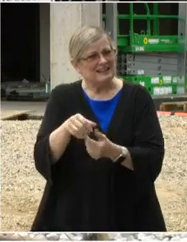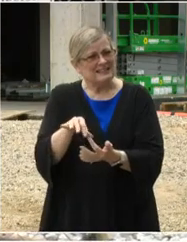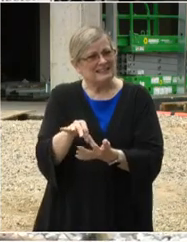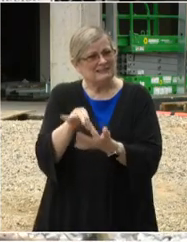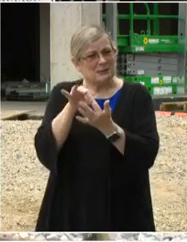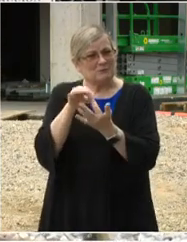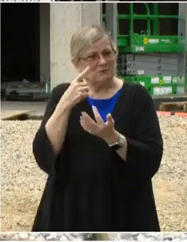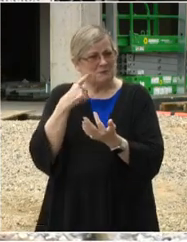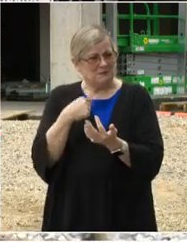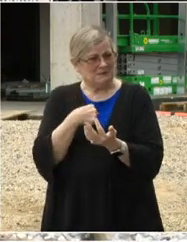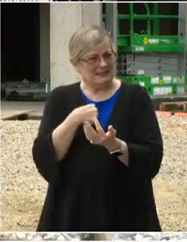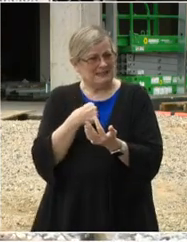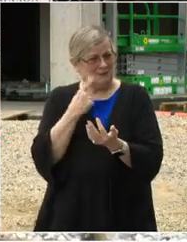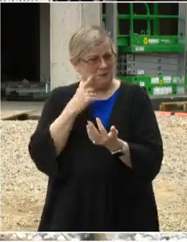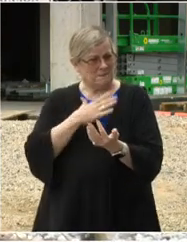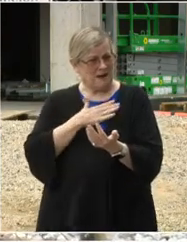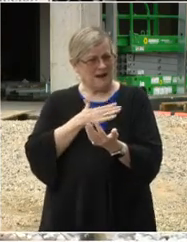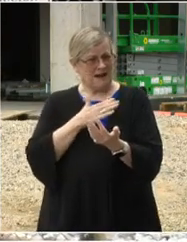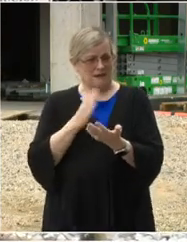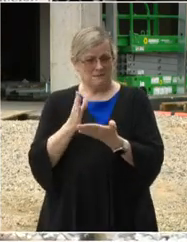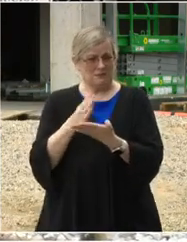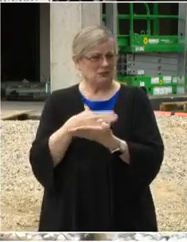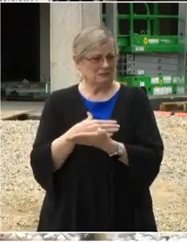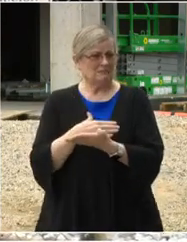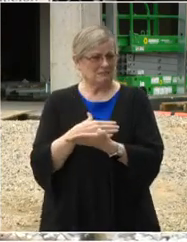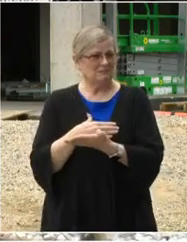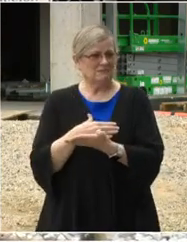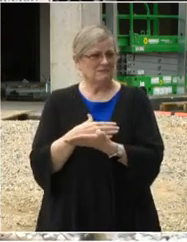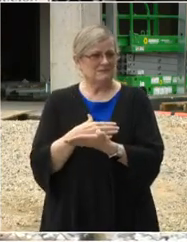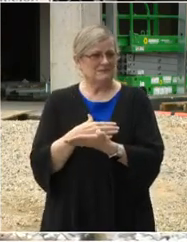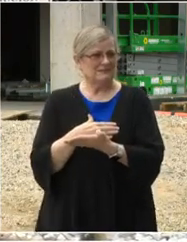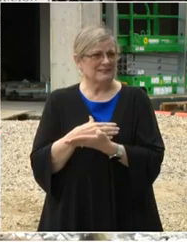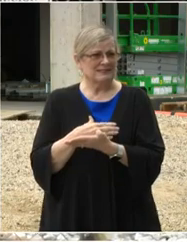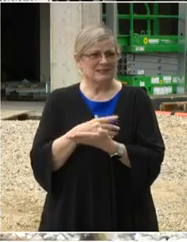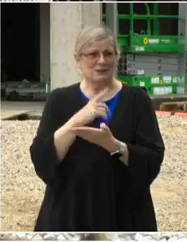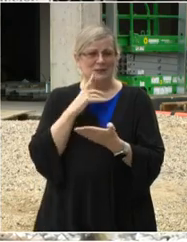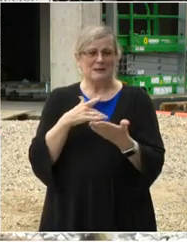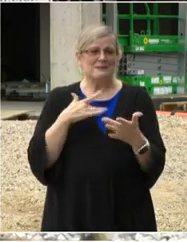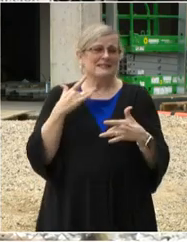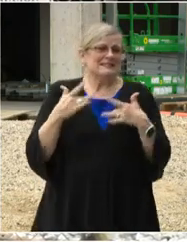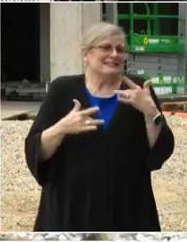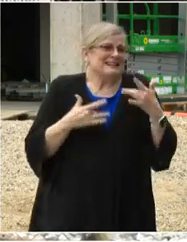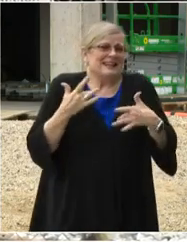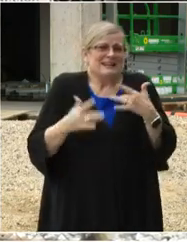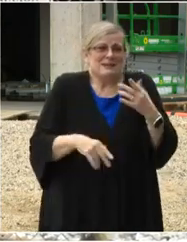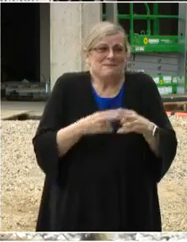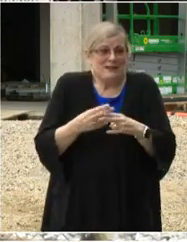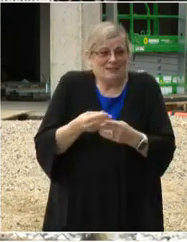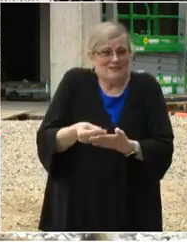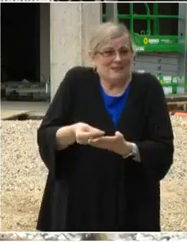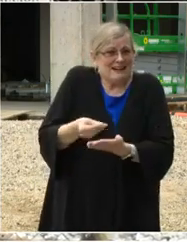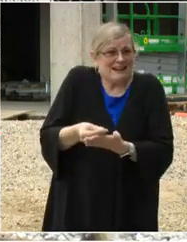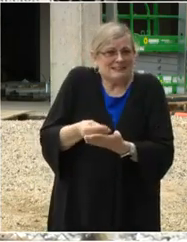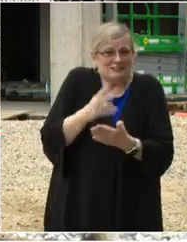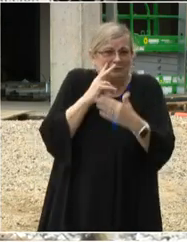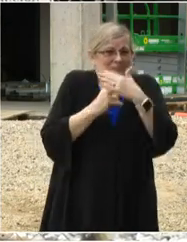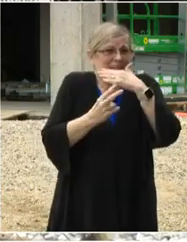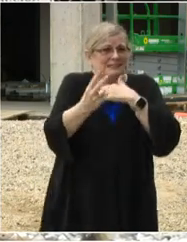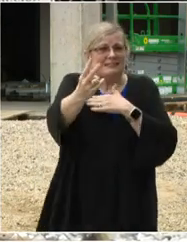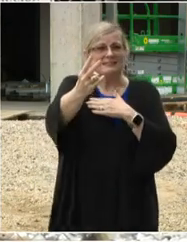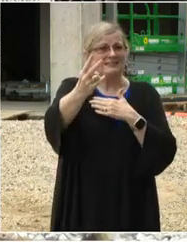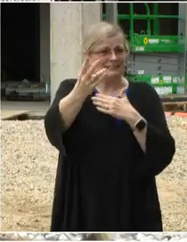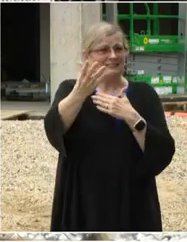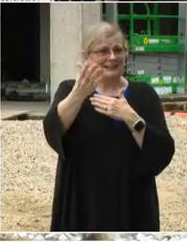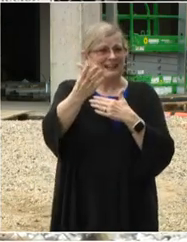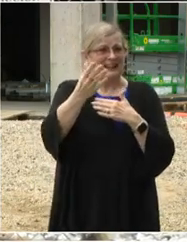So we're thrilled about our fiscal outlook. We're optimistic about our comeback, which is reflected in